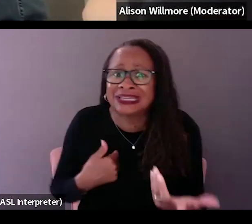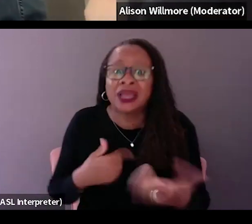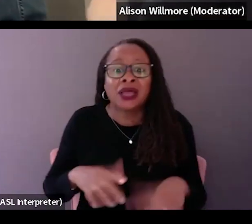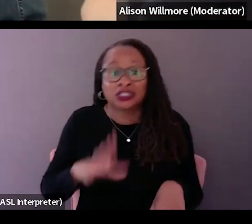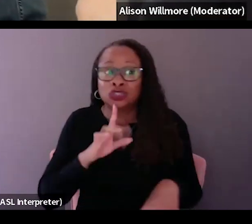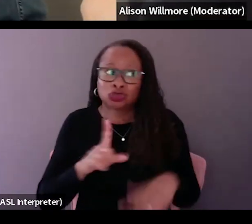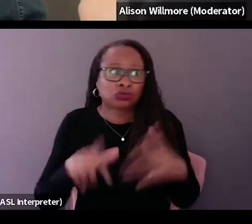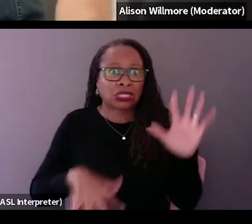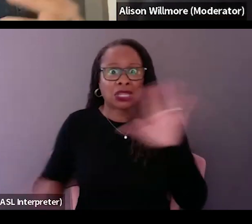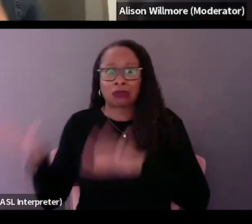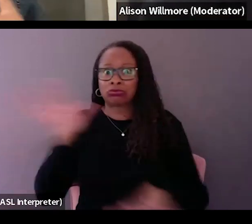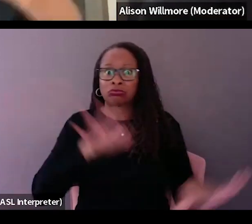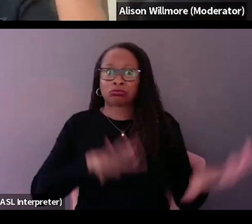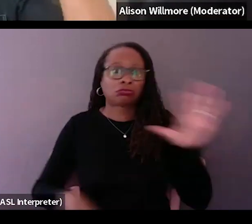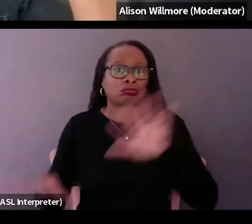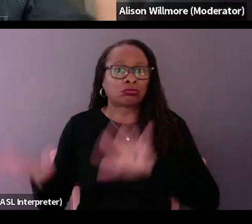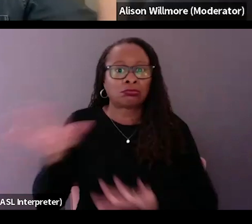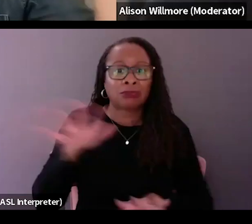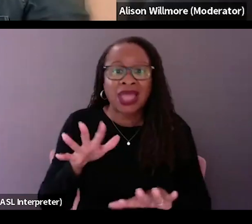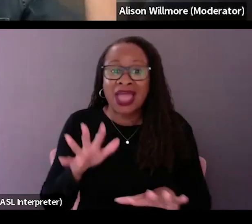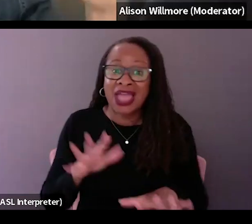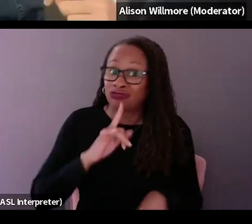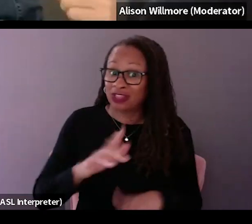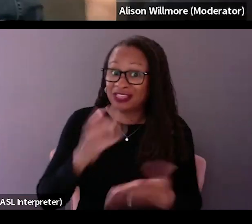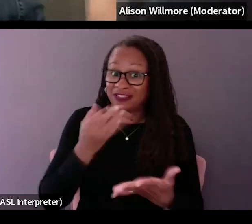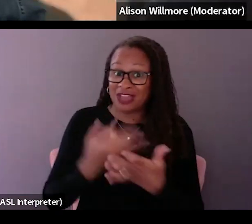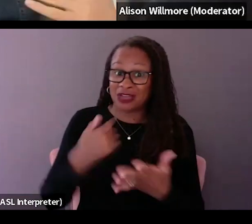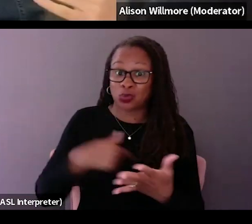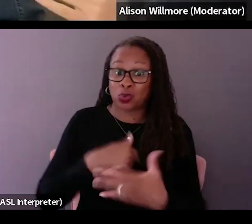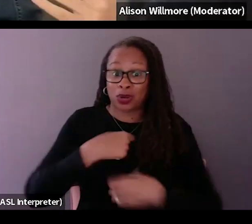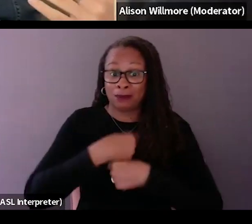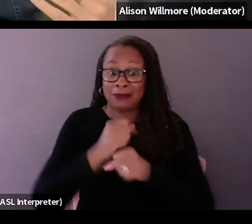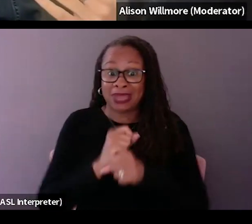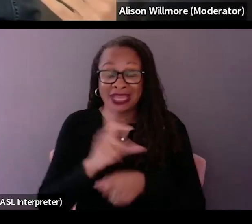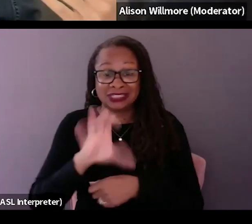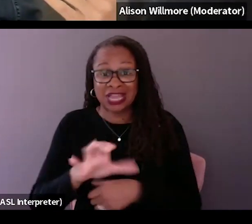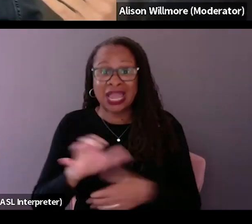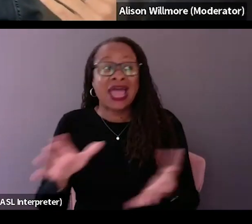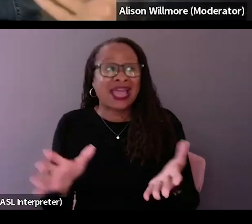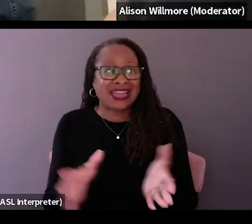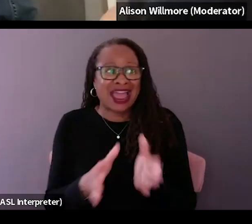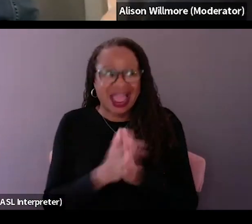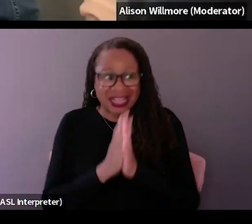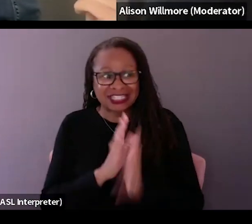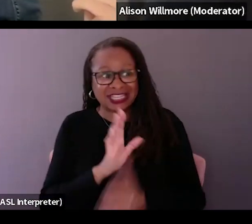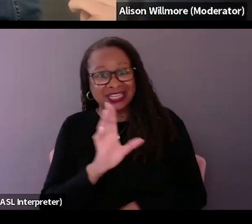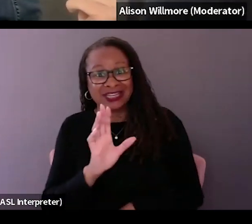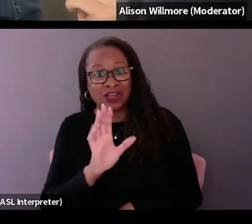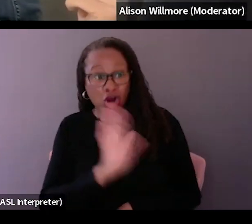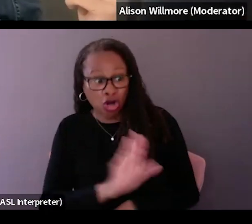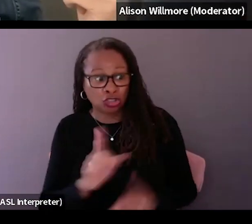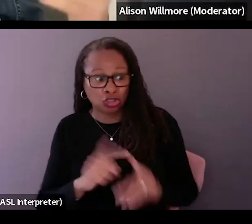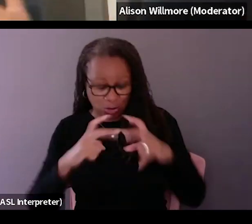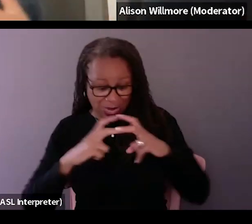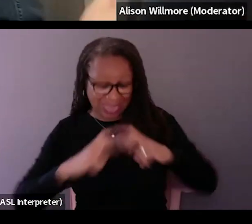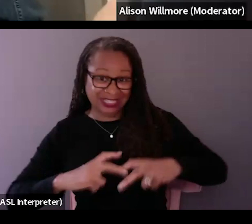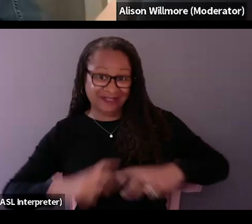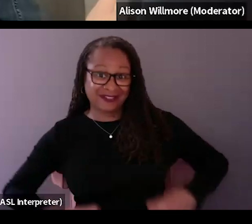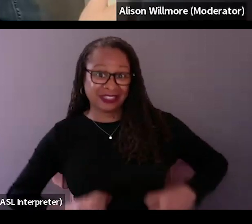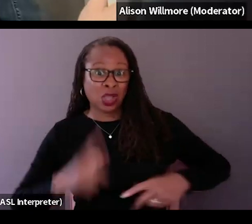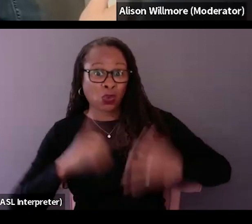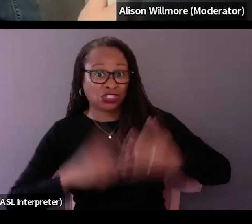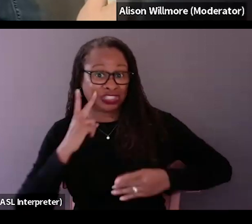documentary and asking her to excavate, you know, what she sees some of the best years of her life and the worst years, were